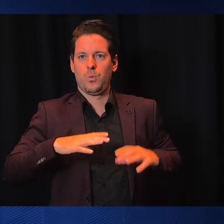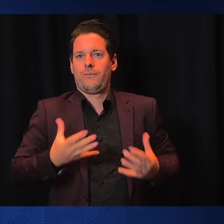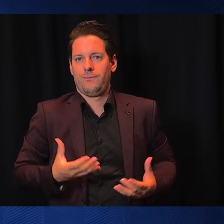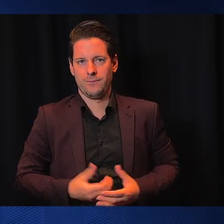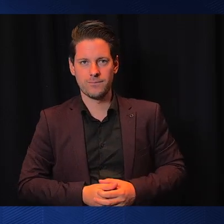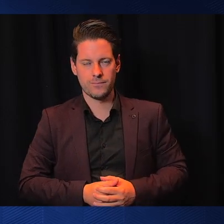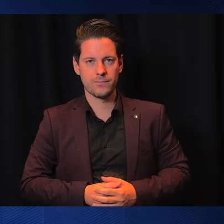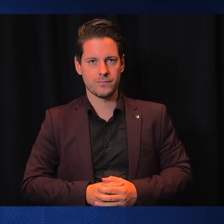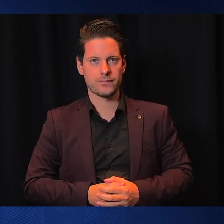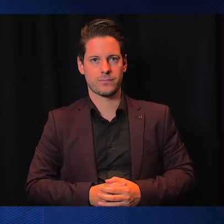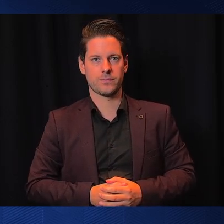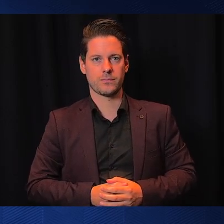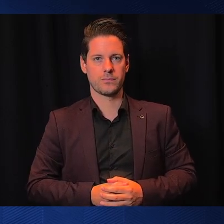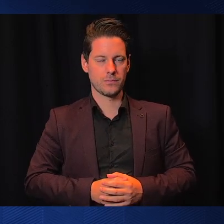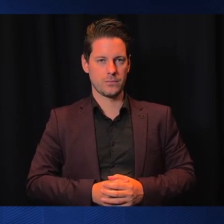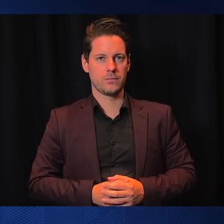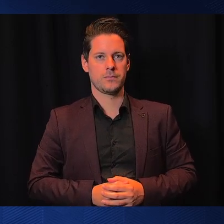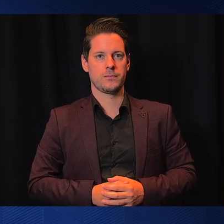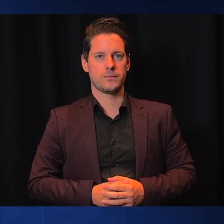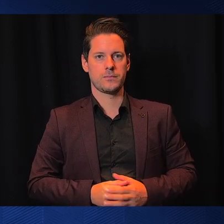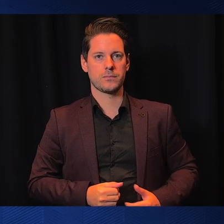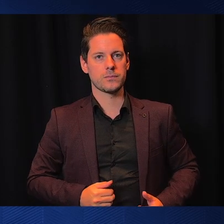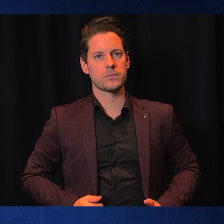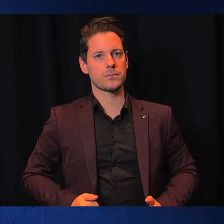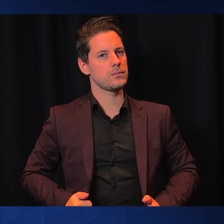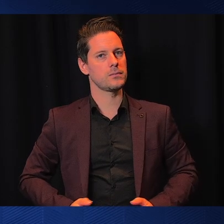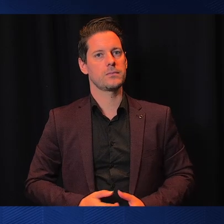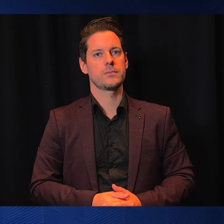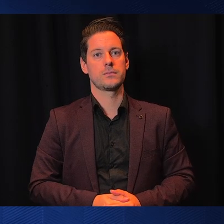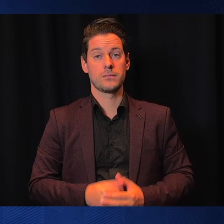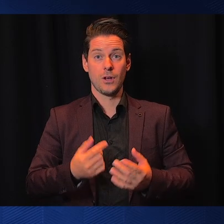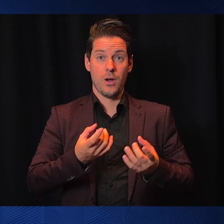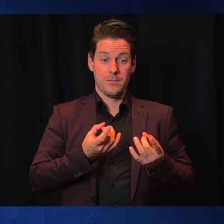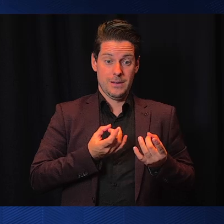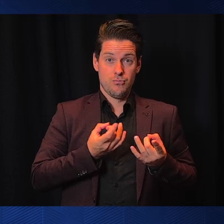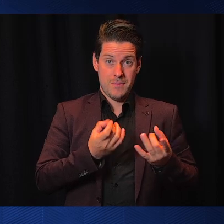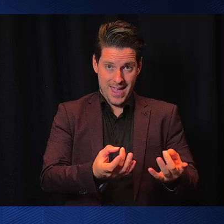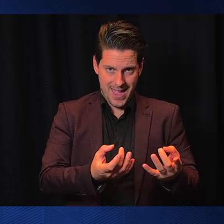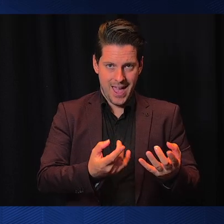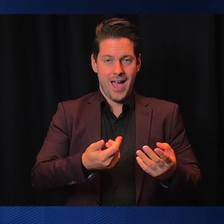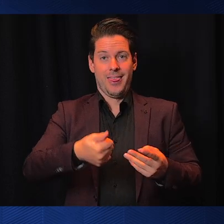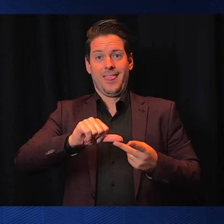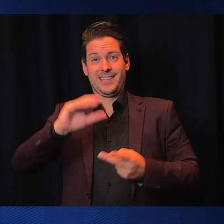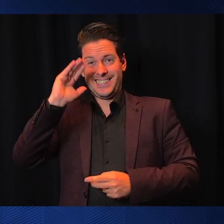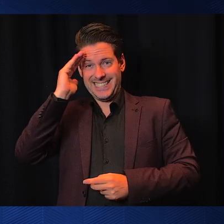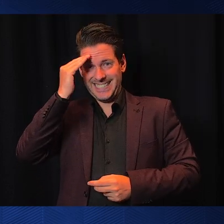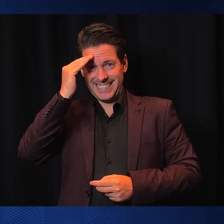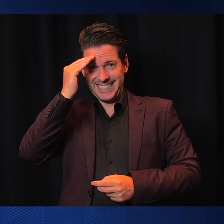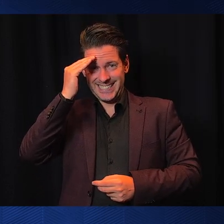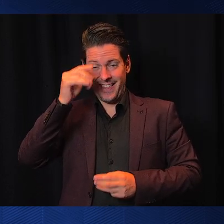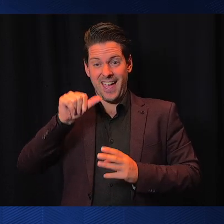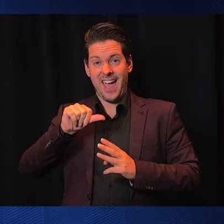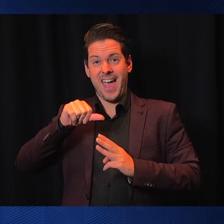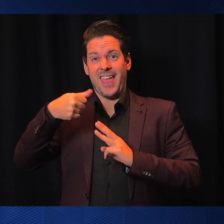up and prepared well ahead. From preparedness to resilience and adaptation on the road